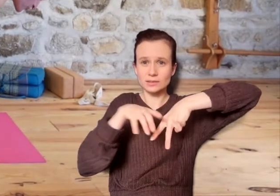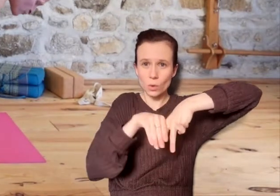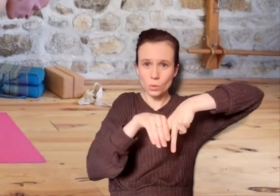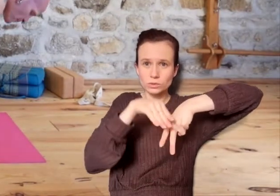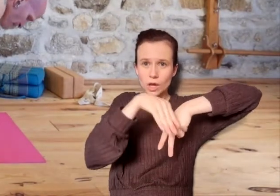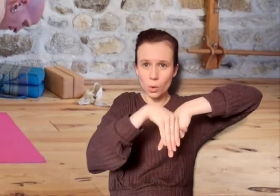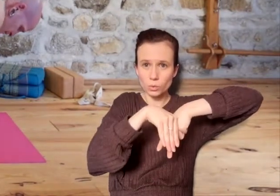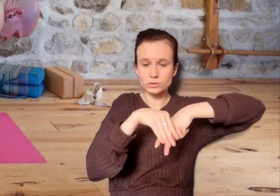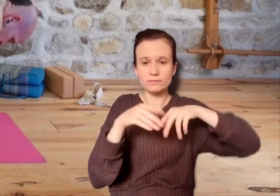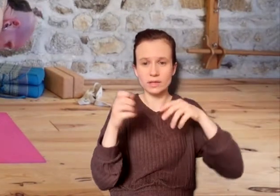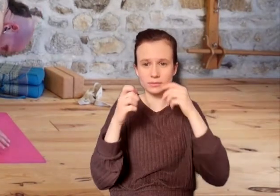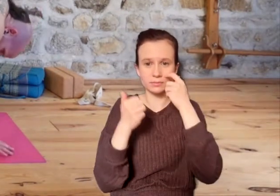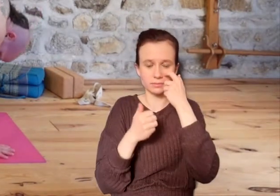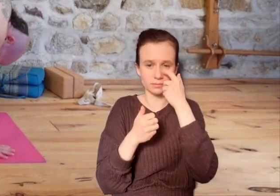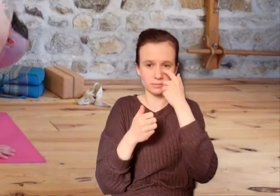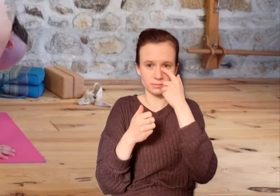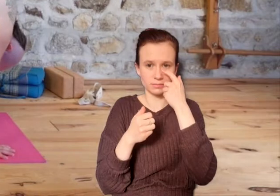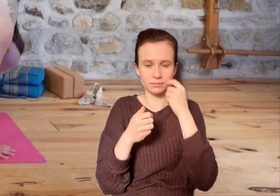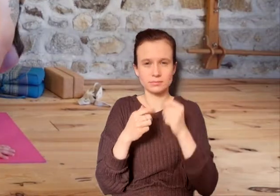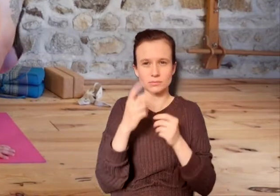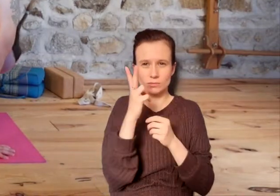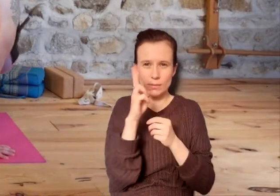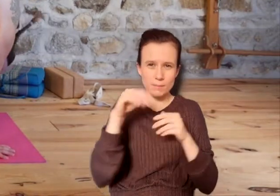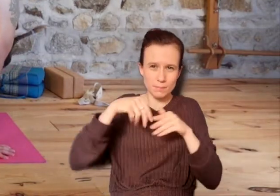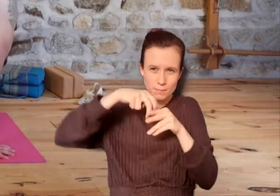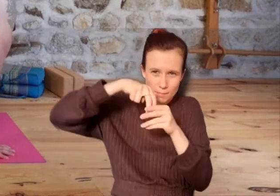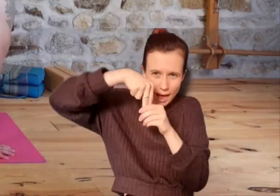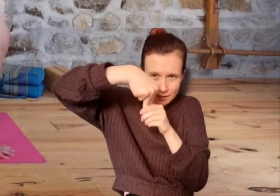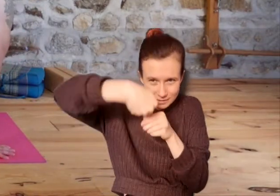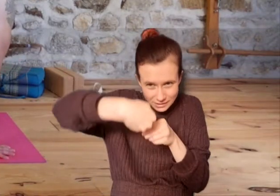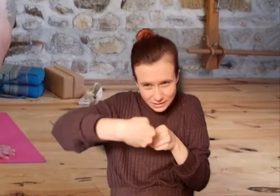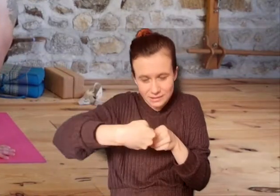exhale, drop the head and the spine into the floor a little bit deeper.